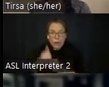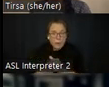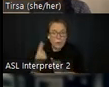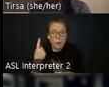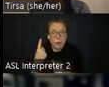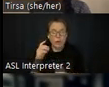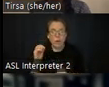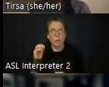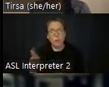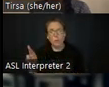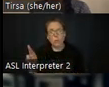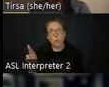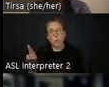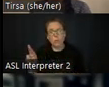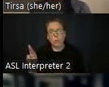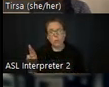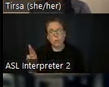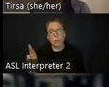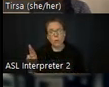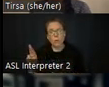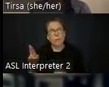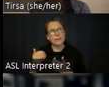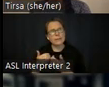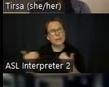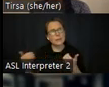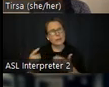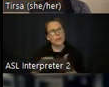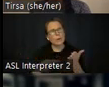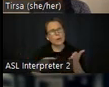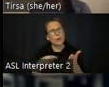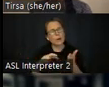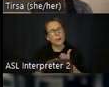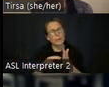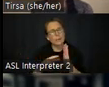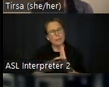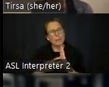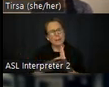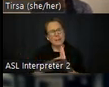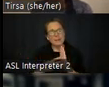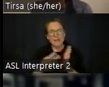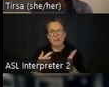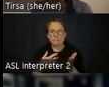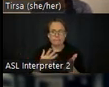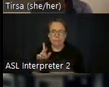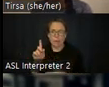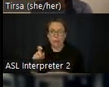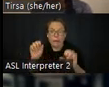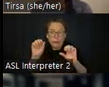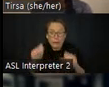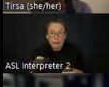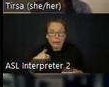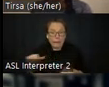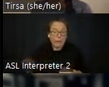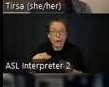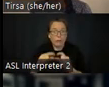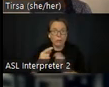Or exclusive group, maybe that's what I'm trying to say. Can there be other groups? I mean, it just says, and the